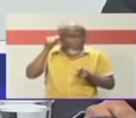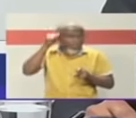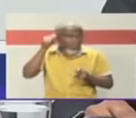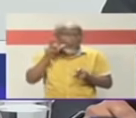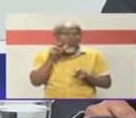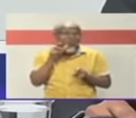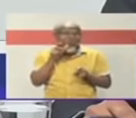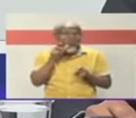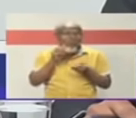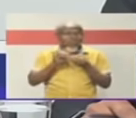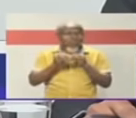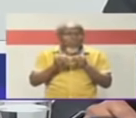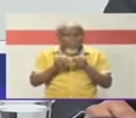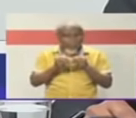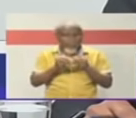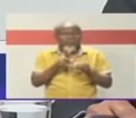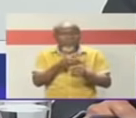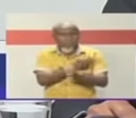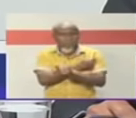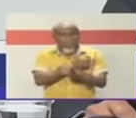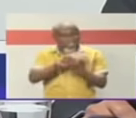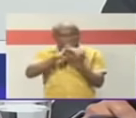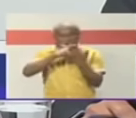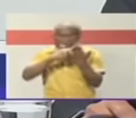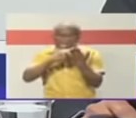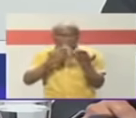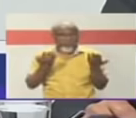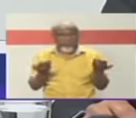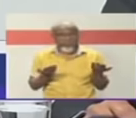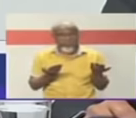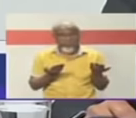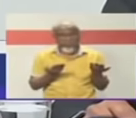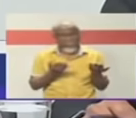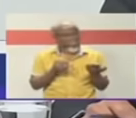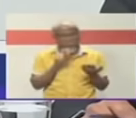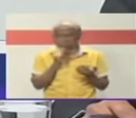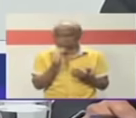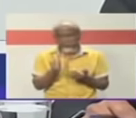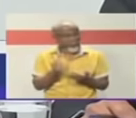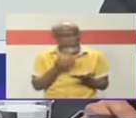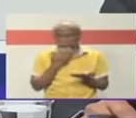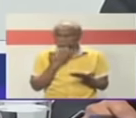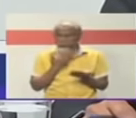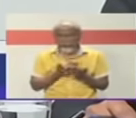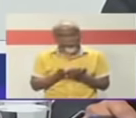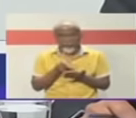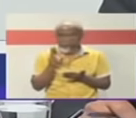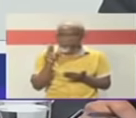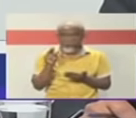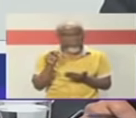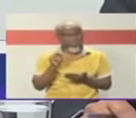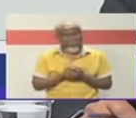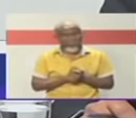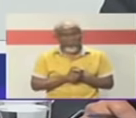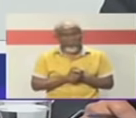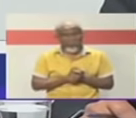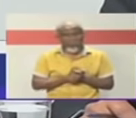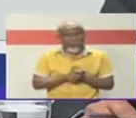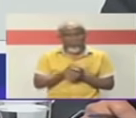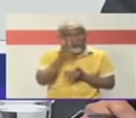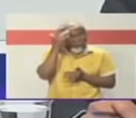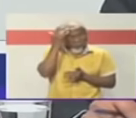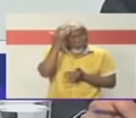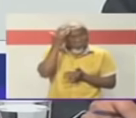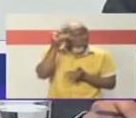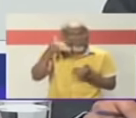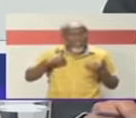that have been vaccinated. That is not good enough with the Delta variant, not